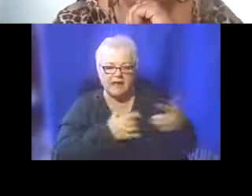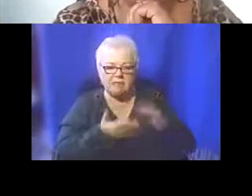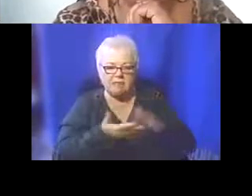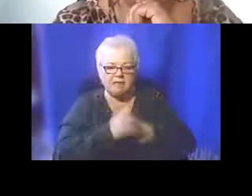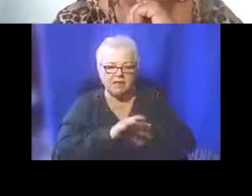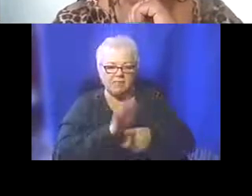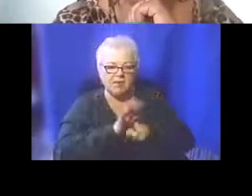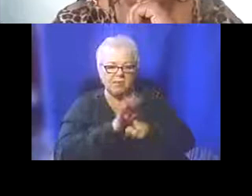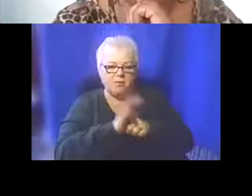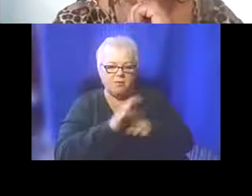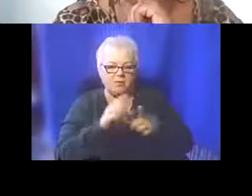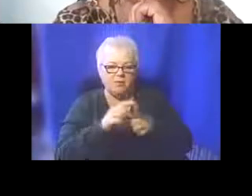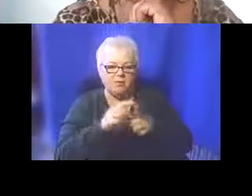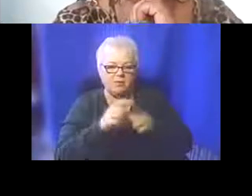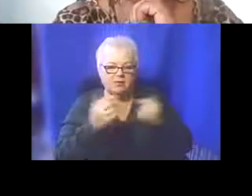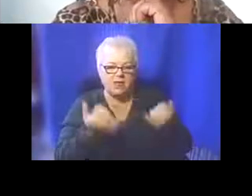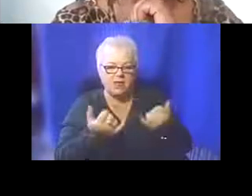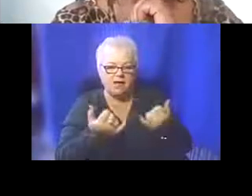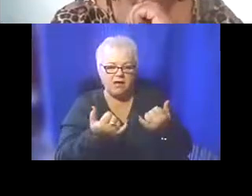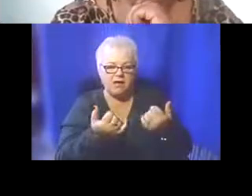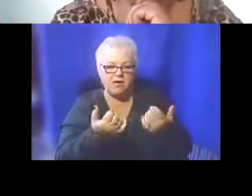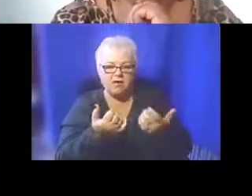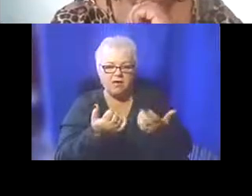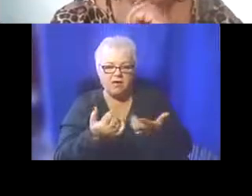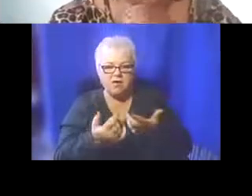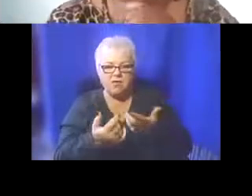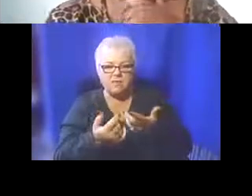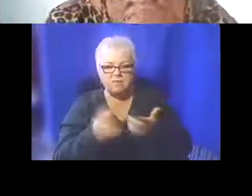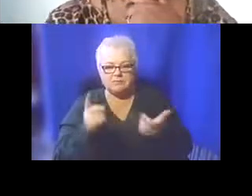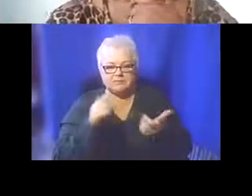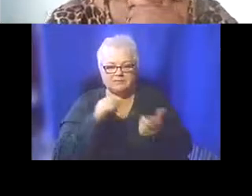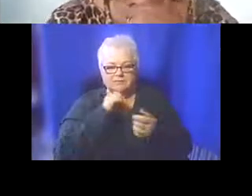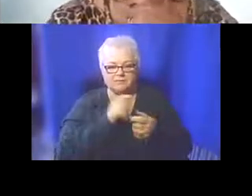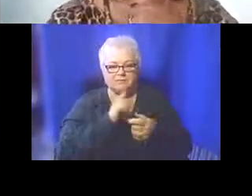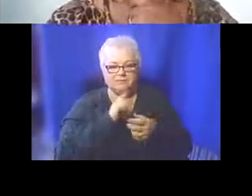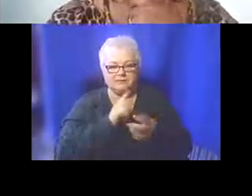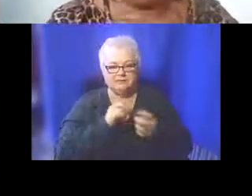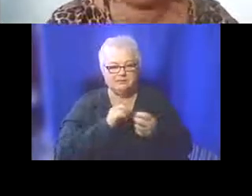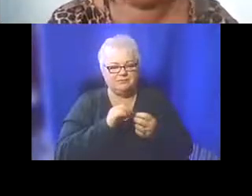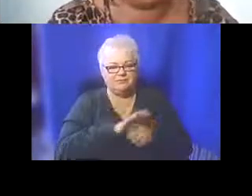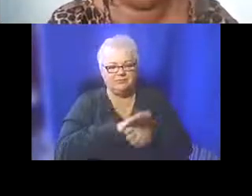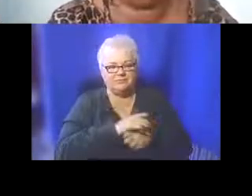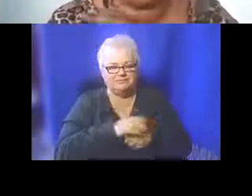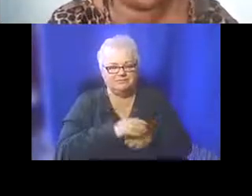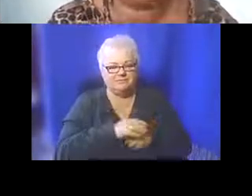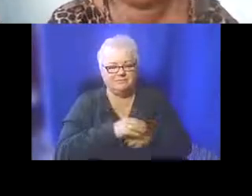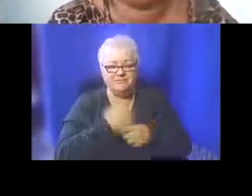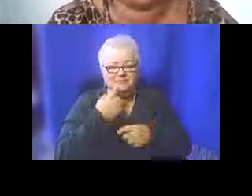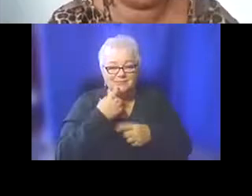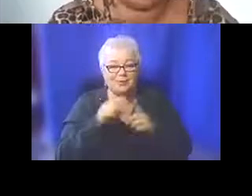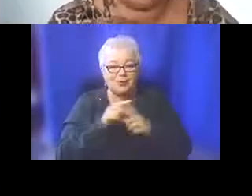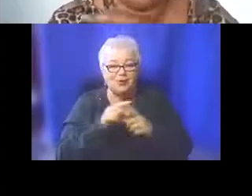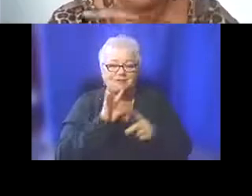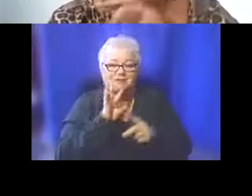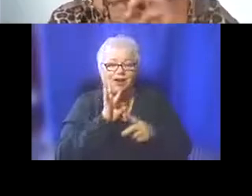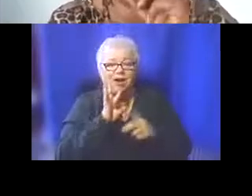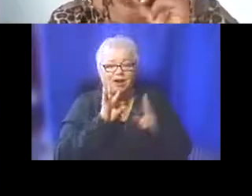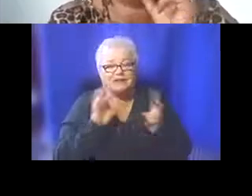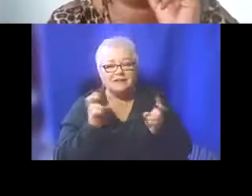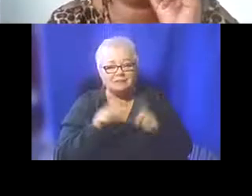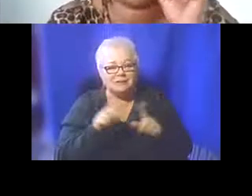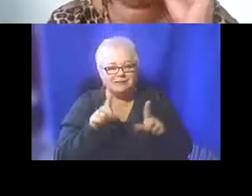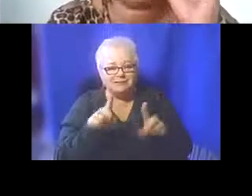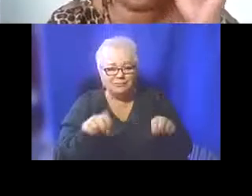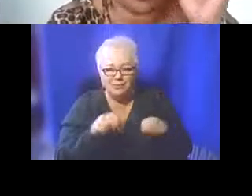for folks, but they don't really do it full out and like full-fledged trauma-informed care.